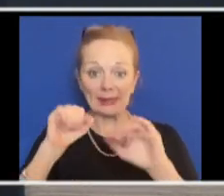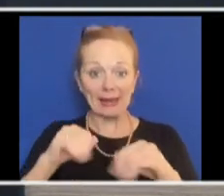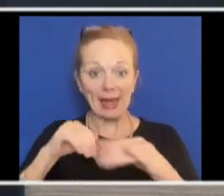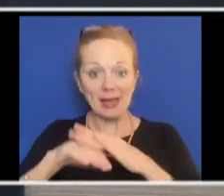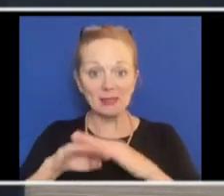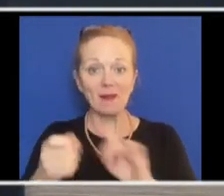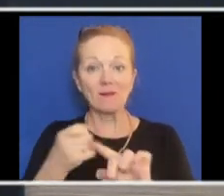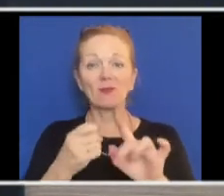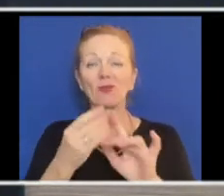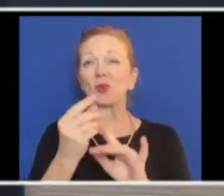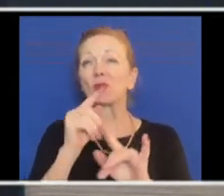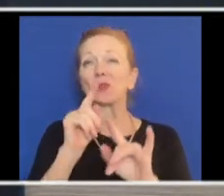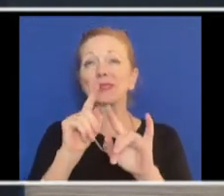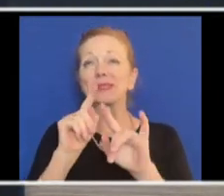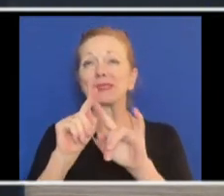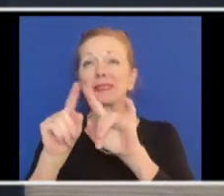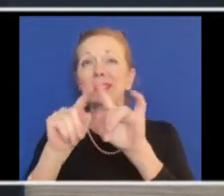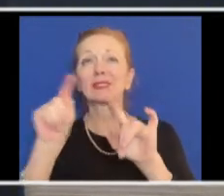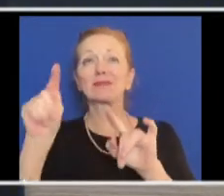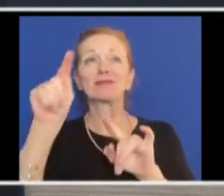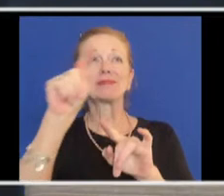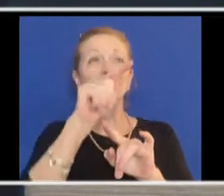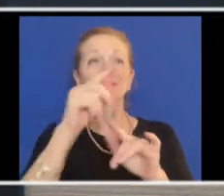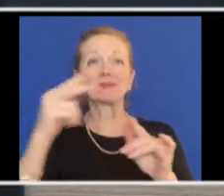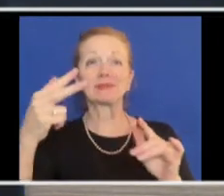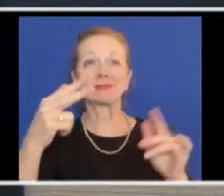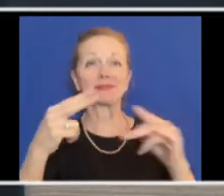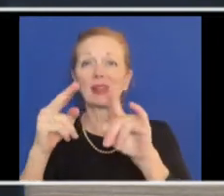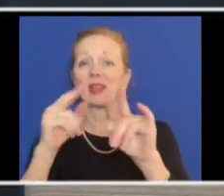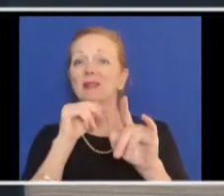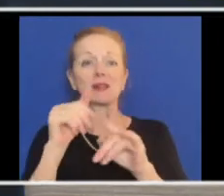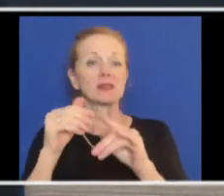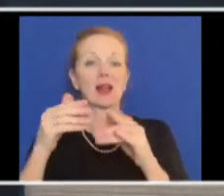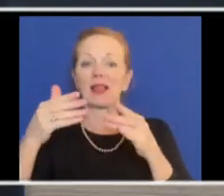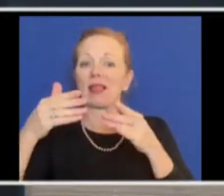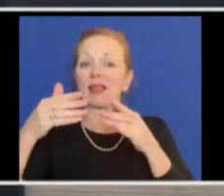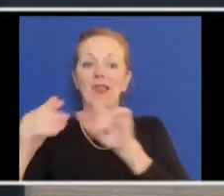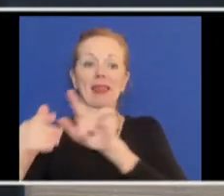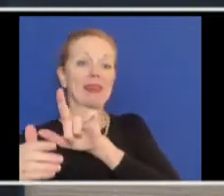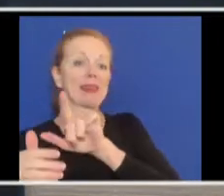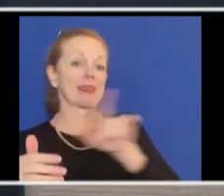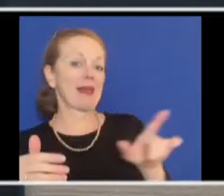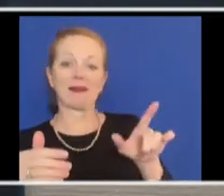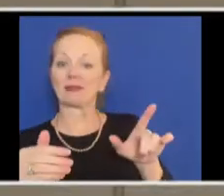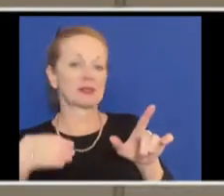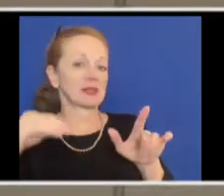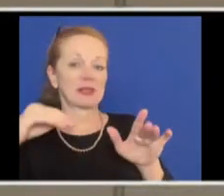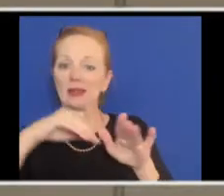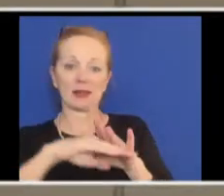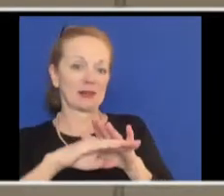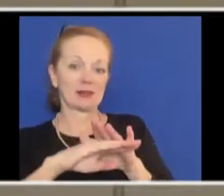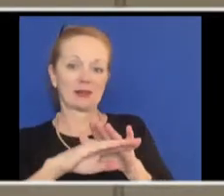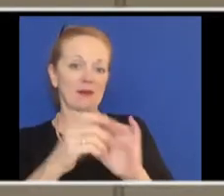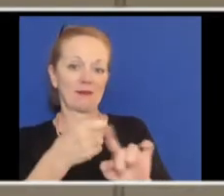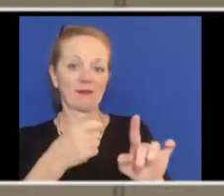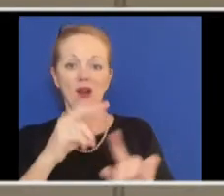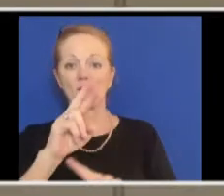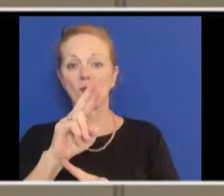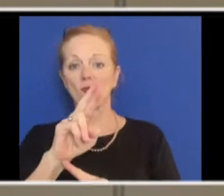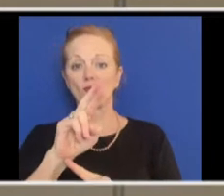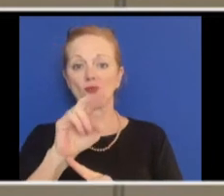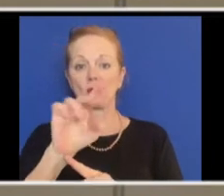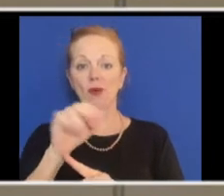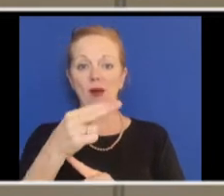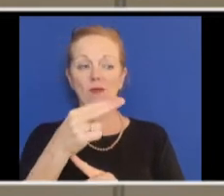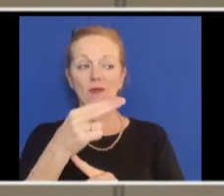few different directions just not left in to the development off of Randolph Road so do we not think that cars